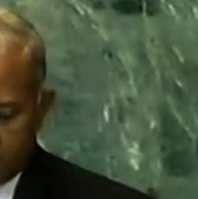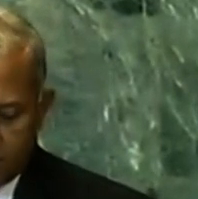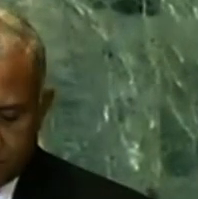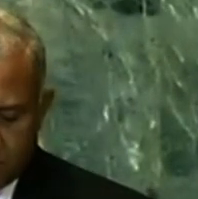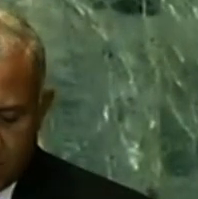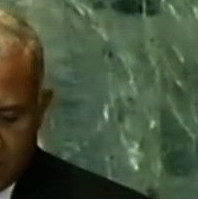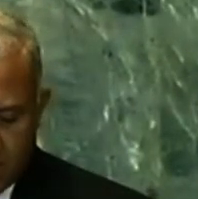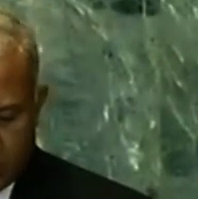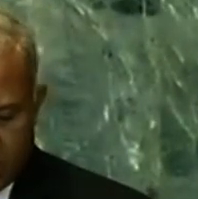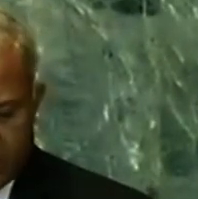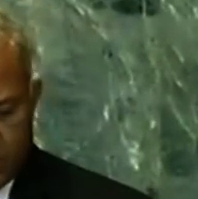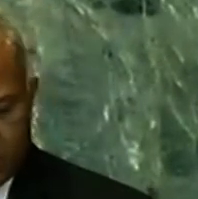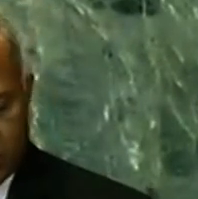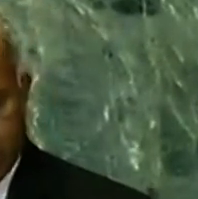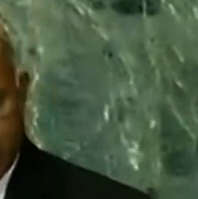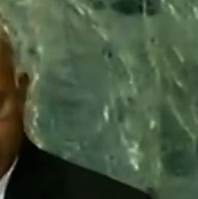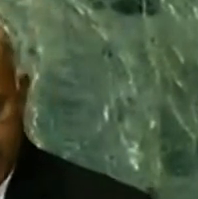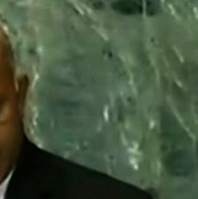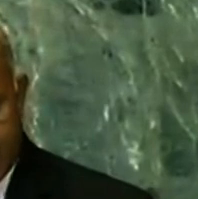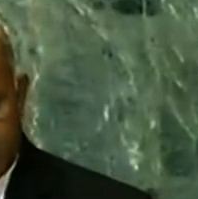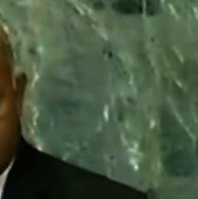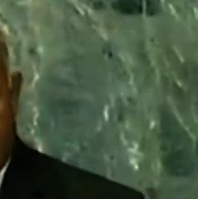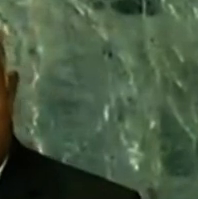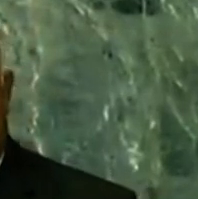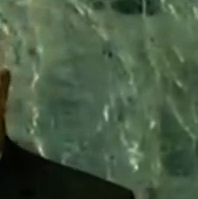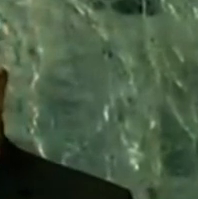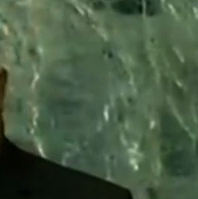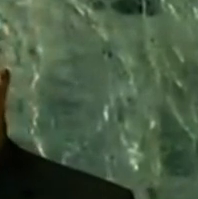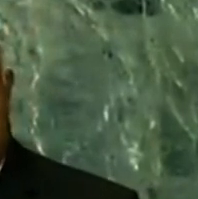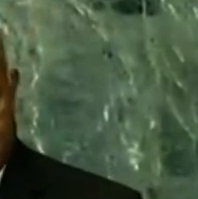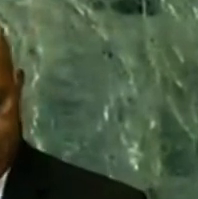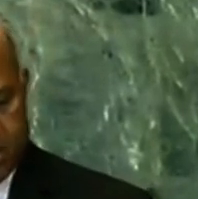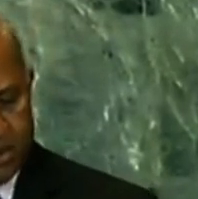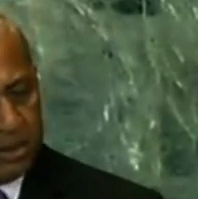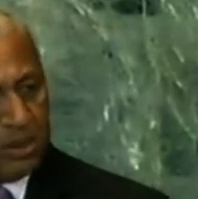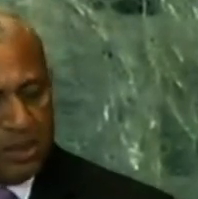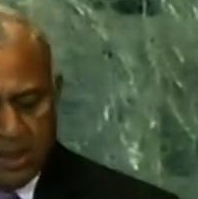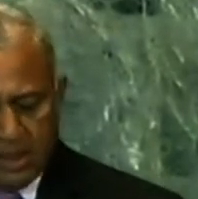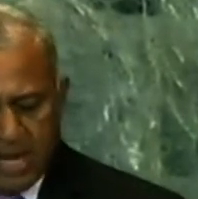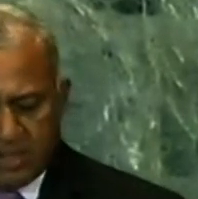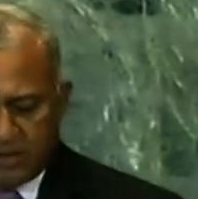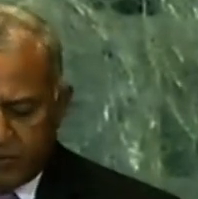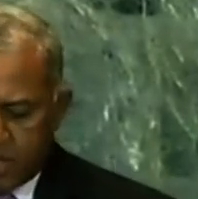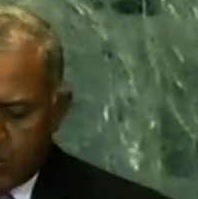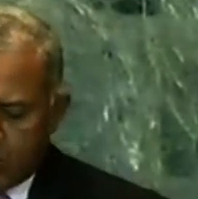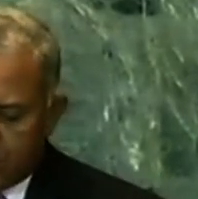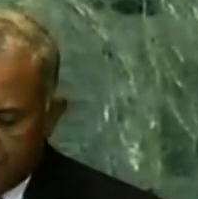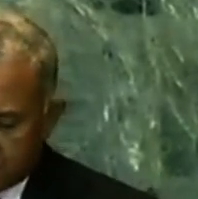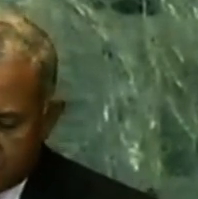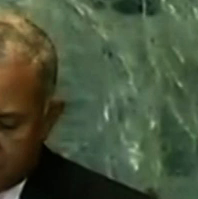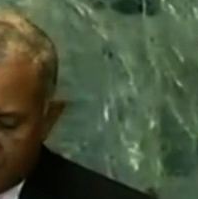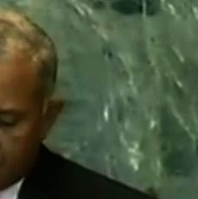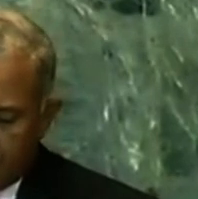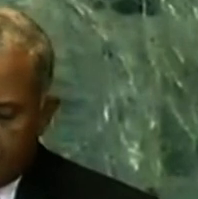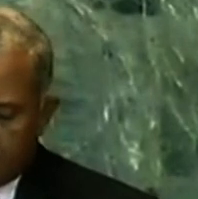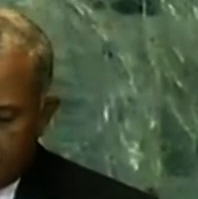real progress. It will undo decades of undemocratic laws and policies inherited from our colonial